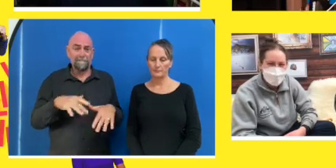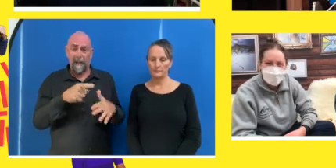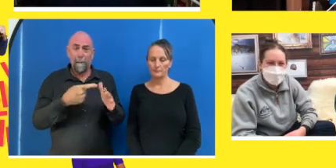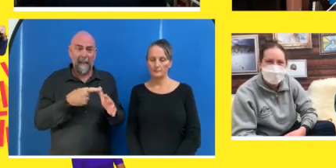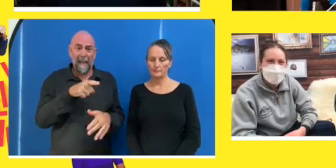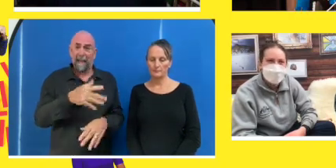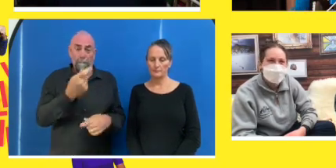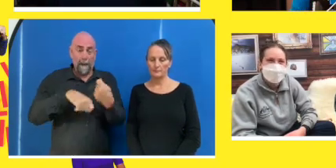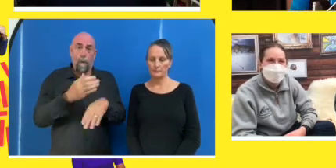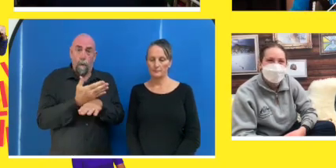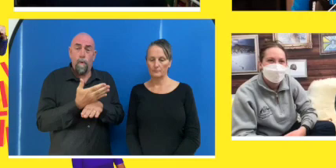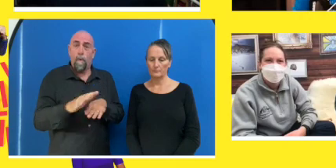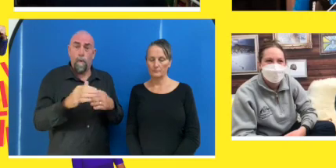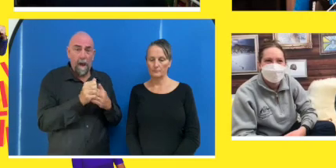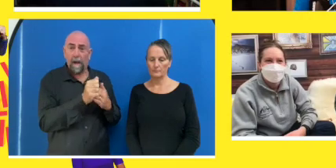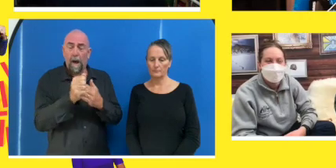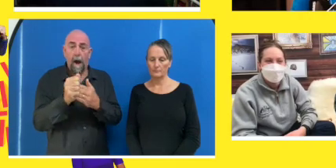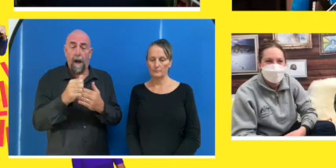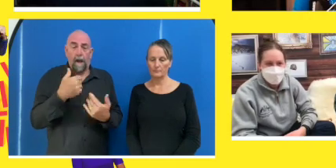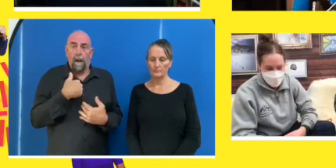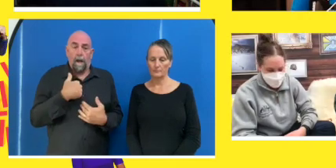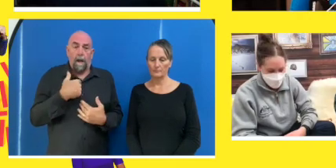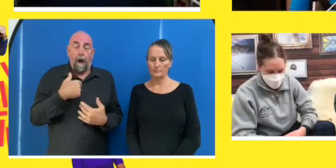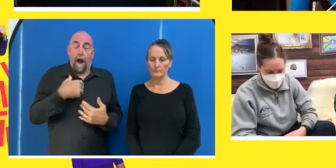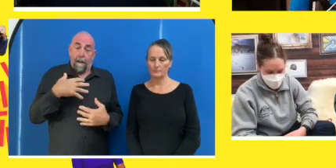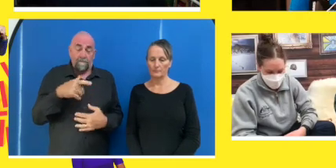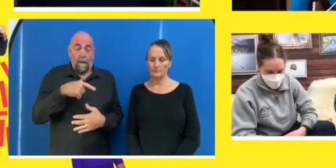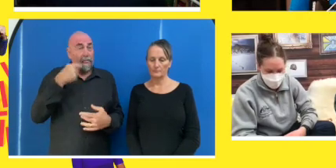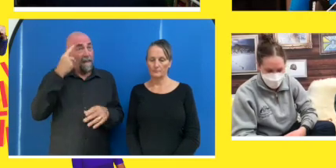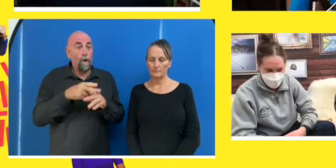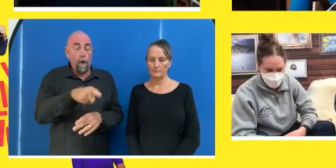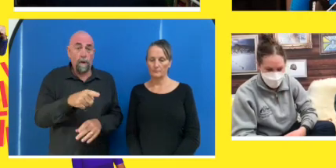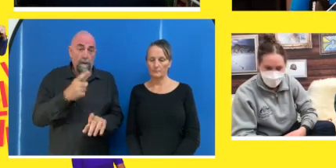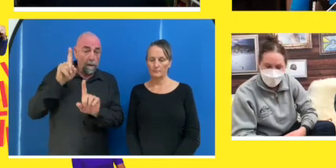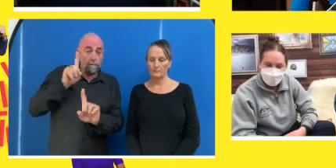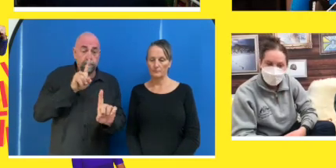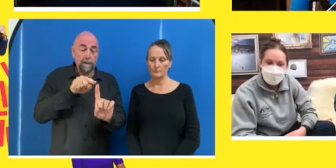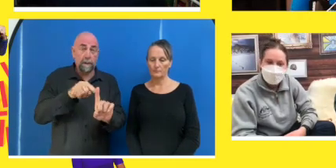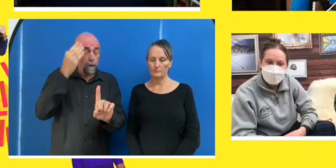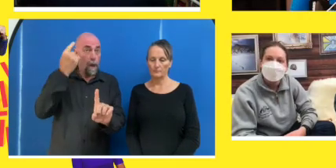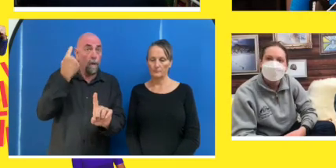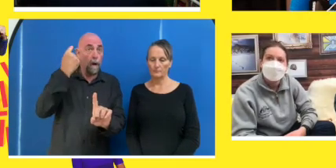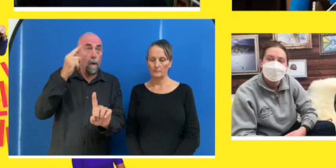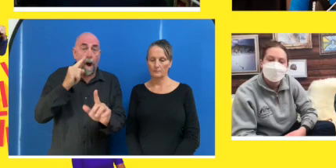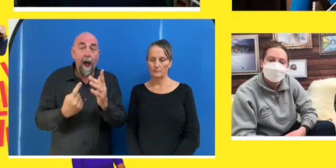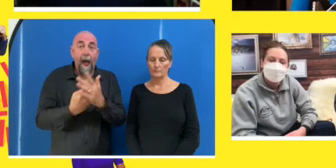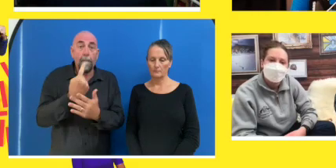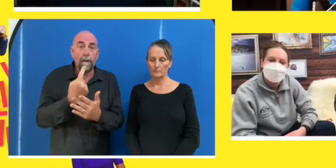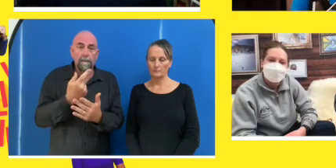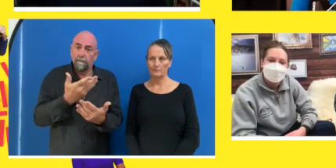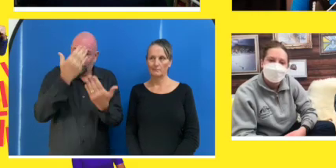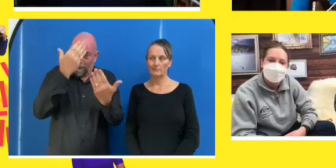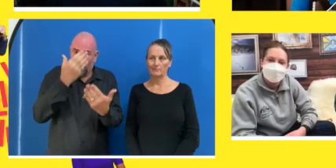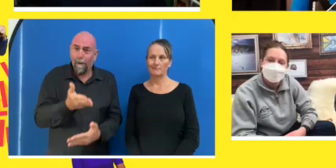I've gone through a fair few guides now, which is quite difficult, but I'm used to it and I'm used